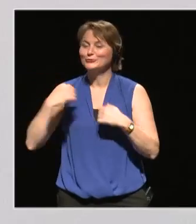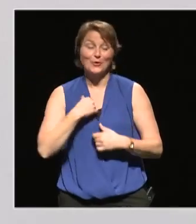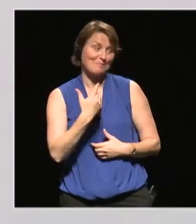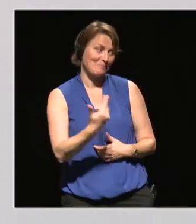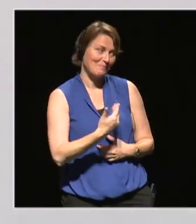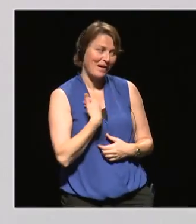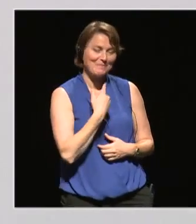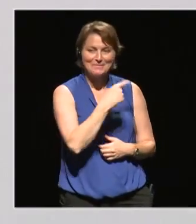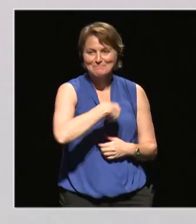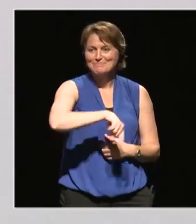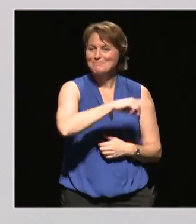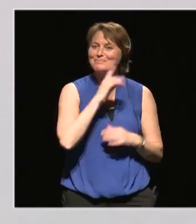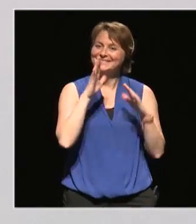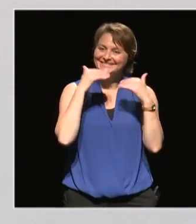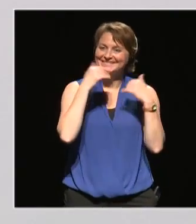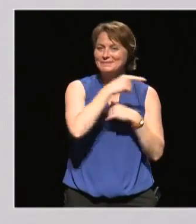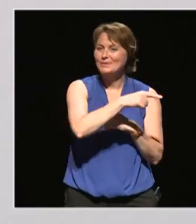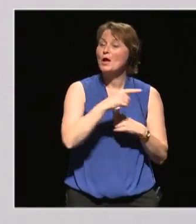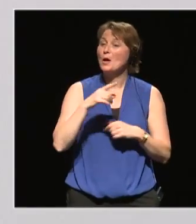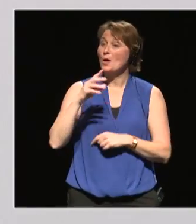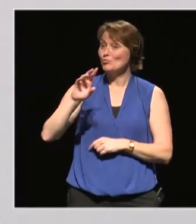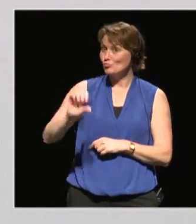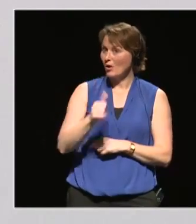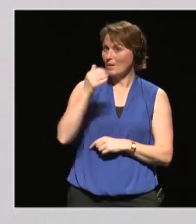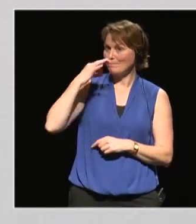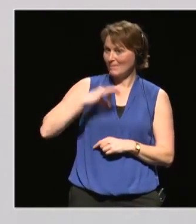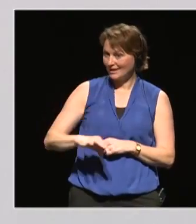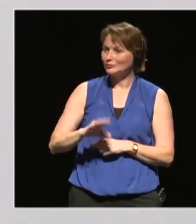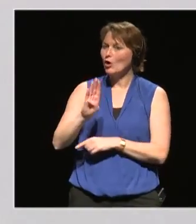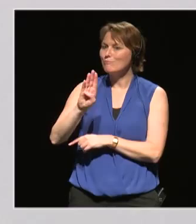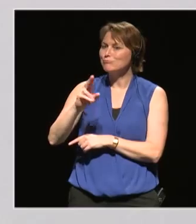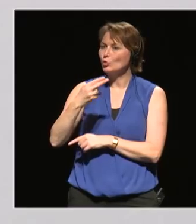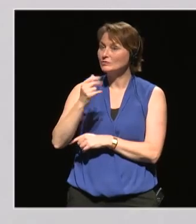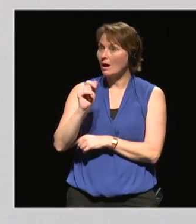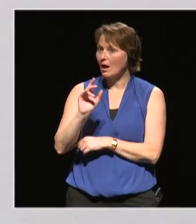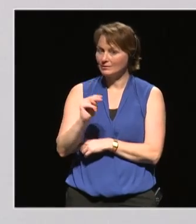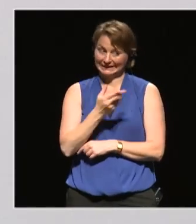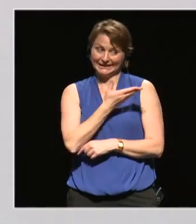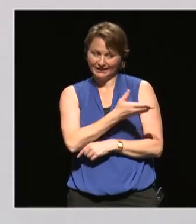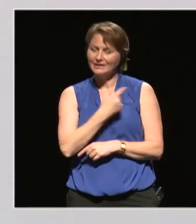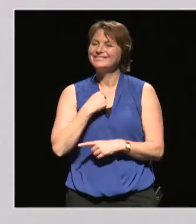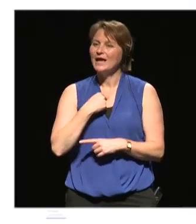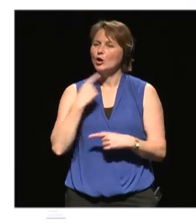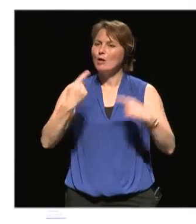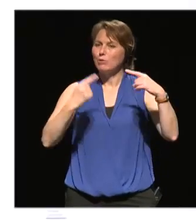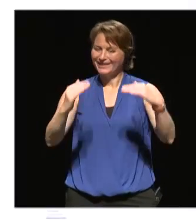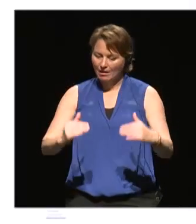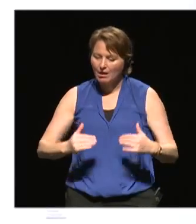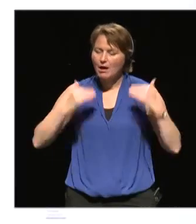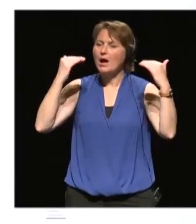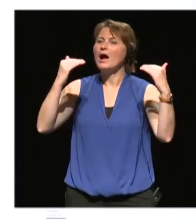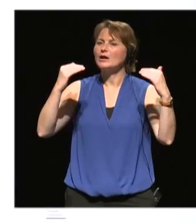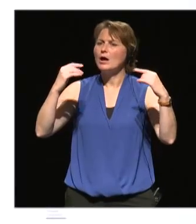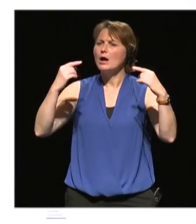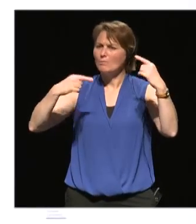Bhutan is here today, because that's an indication that at the highest level, it's there that the political buy-in needs